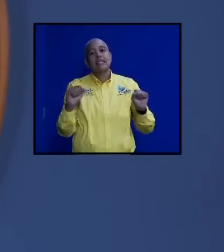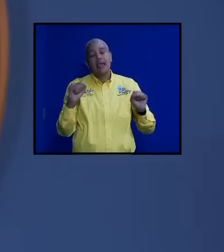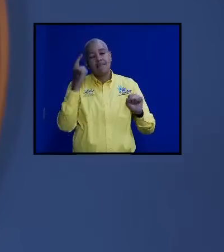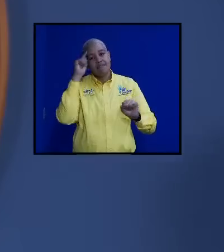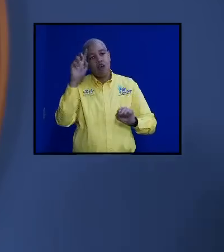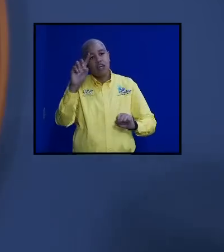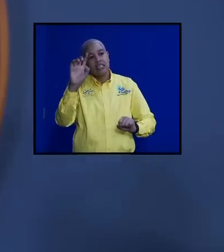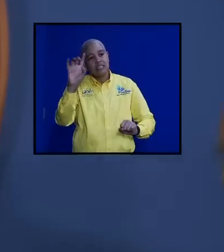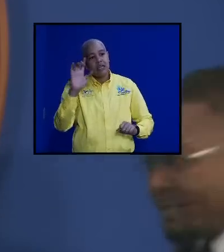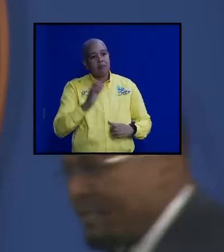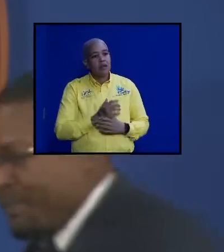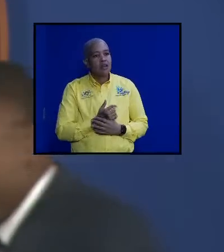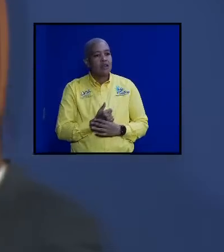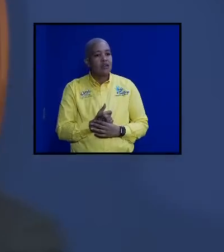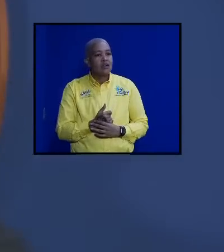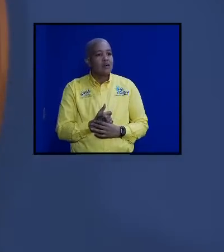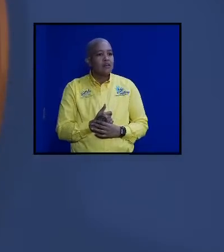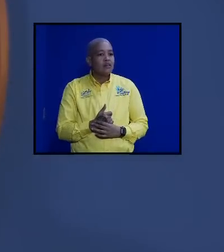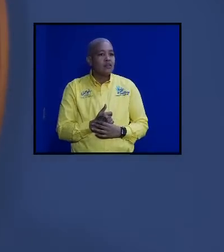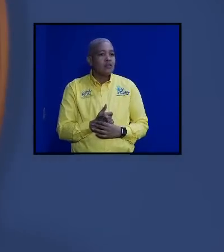So.